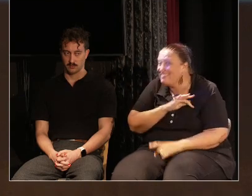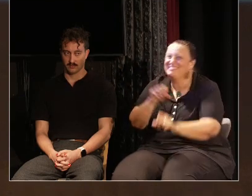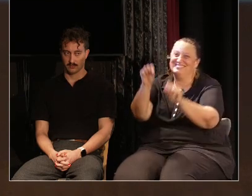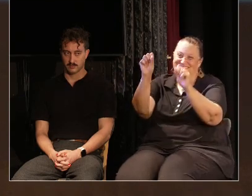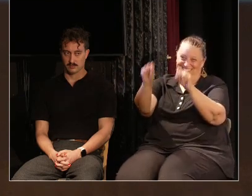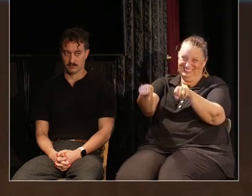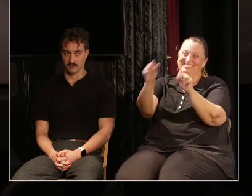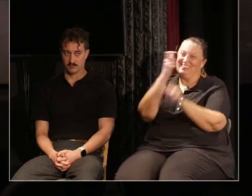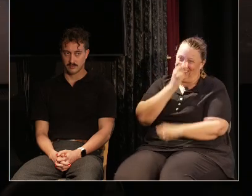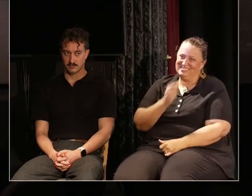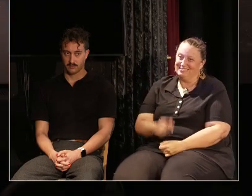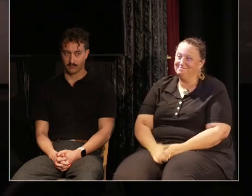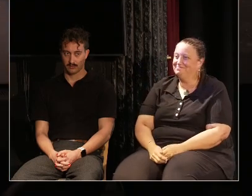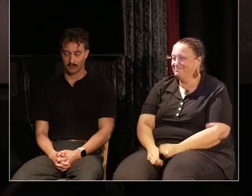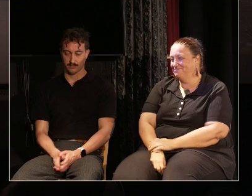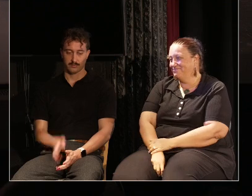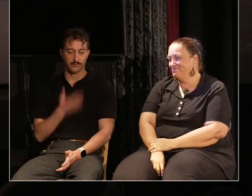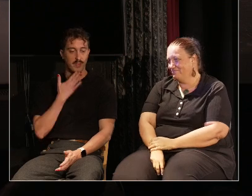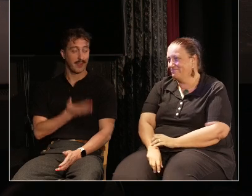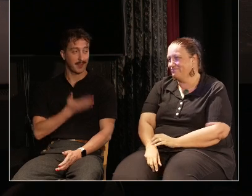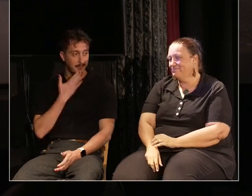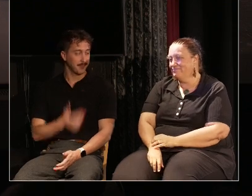line. Thank you.